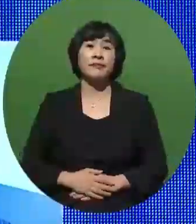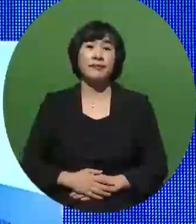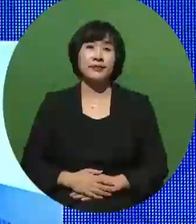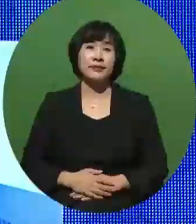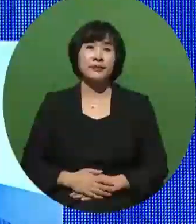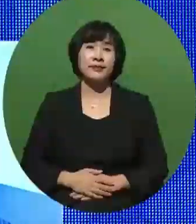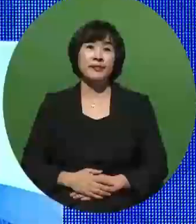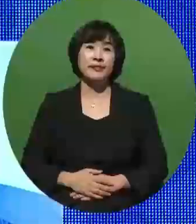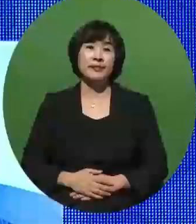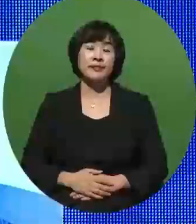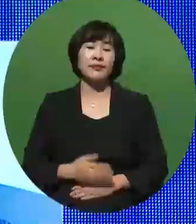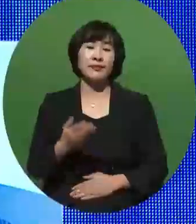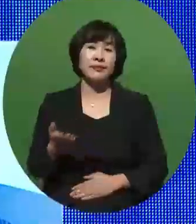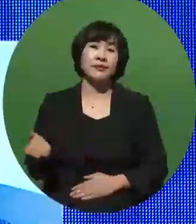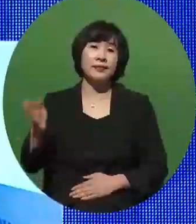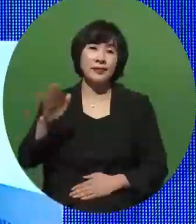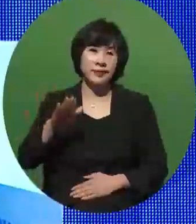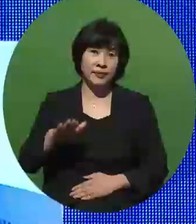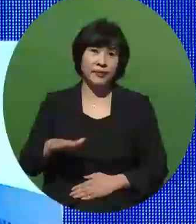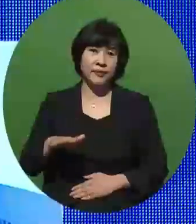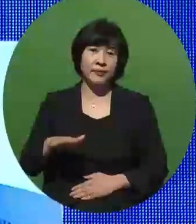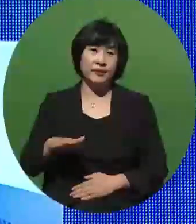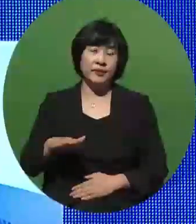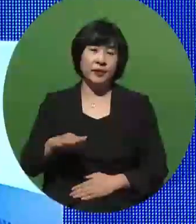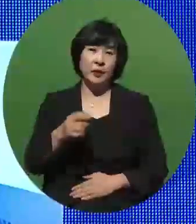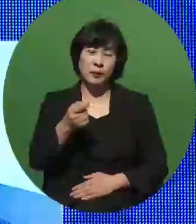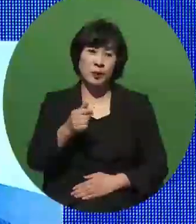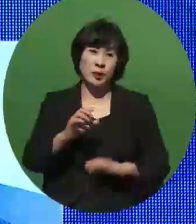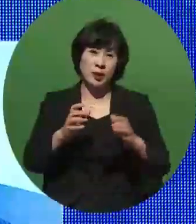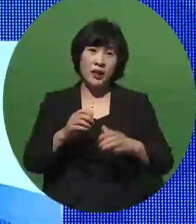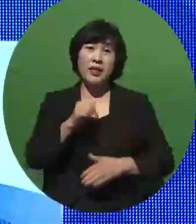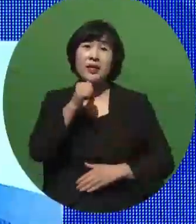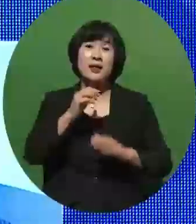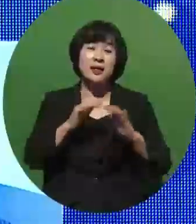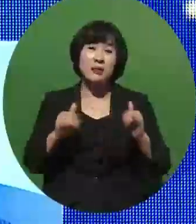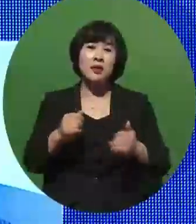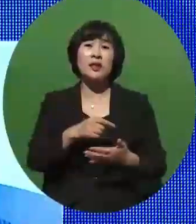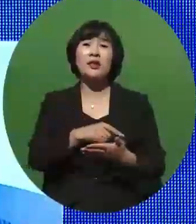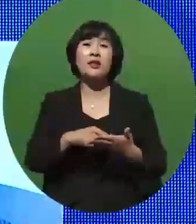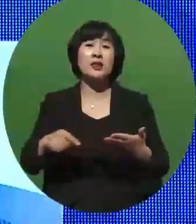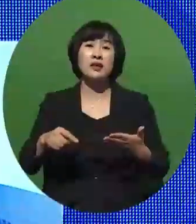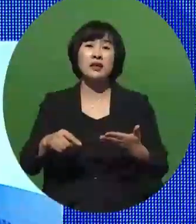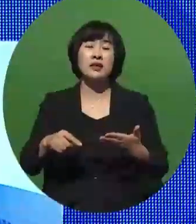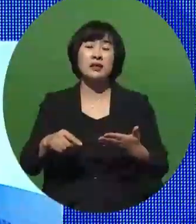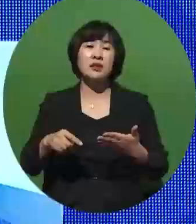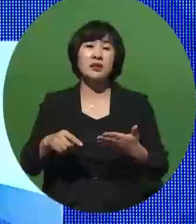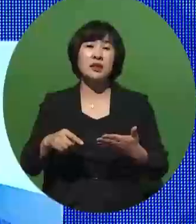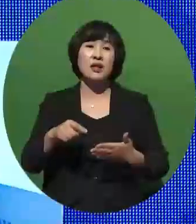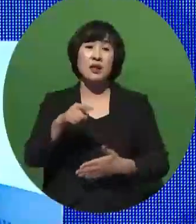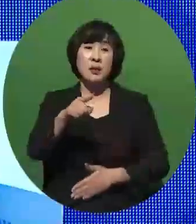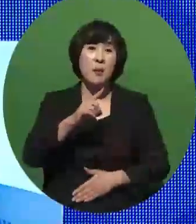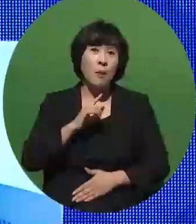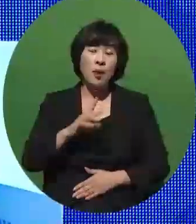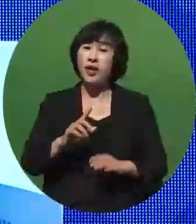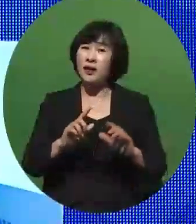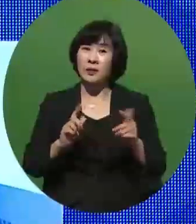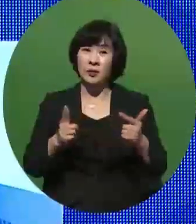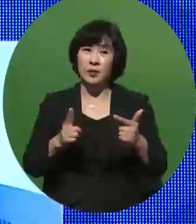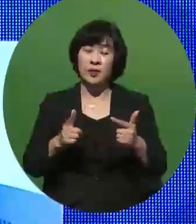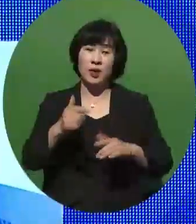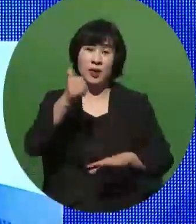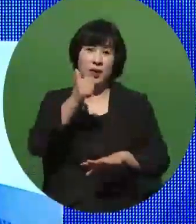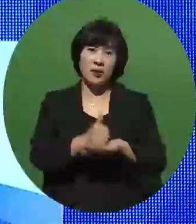exacerbating the sufferings of vulnerable countries and impoverished populations. However, it is crucial to recognize